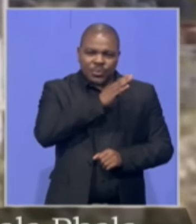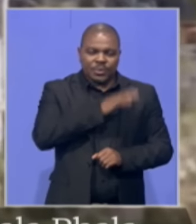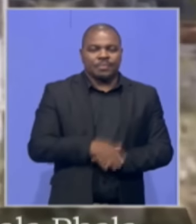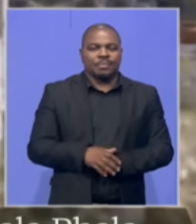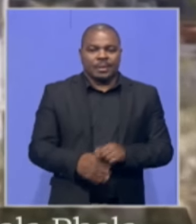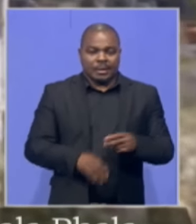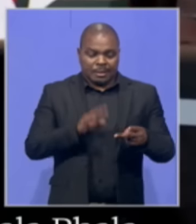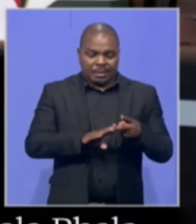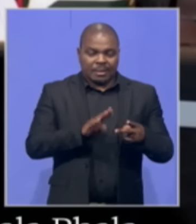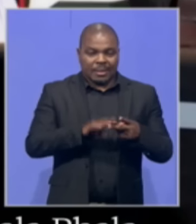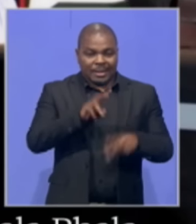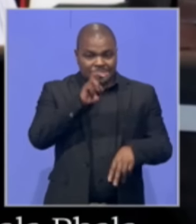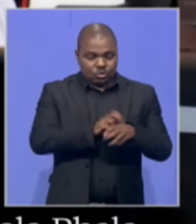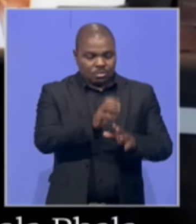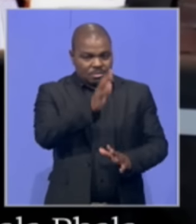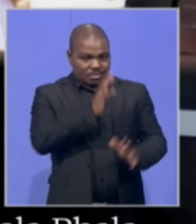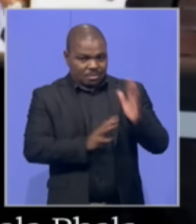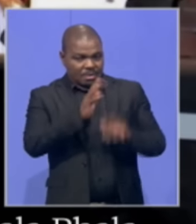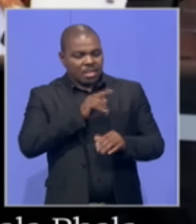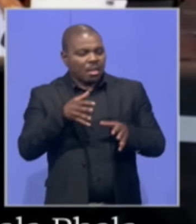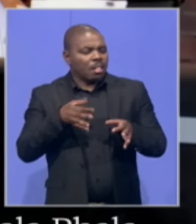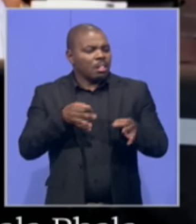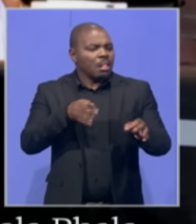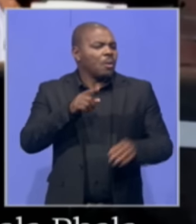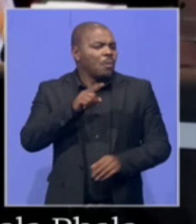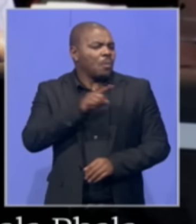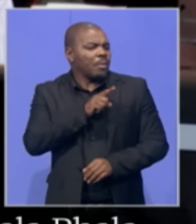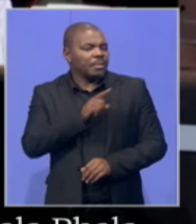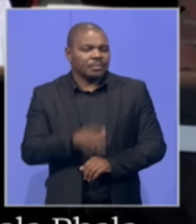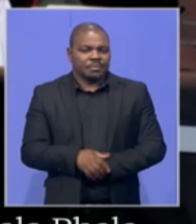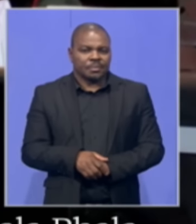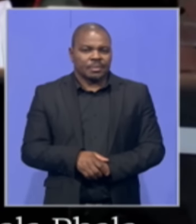ka tlhaloso gore tiego e bakilwe ke eng.